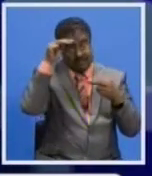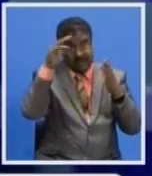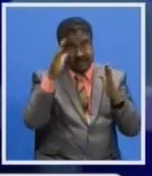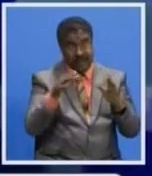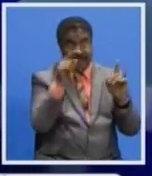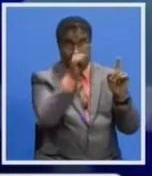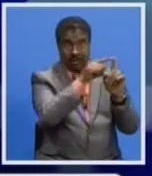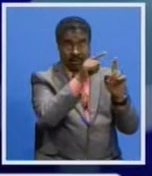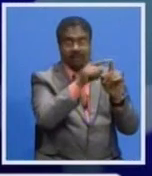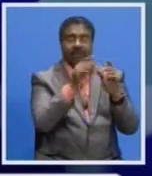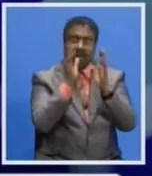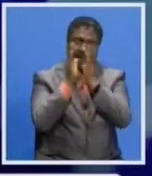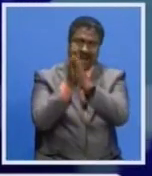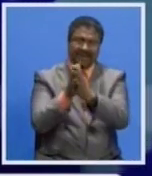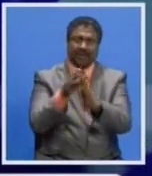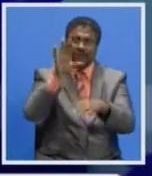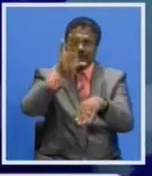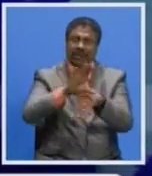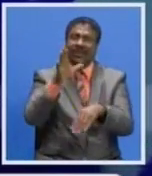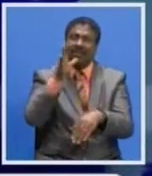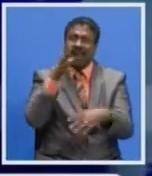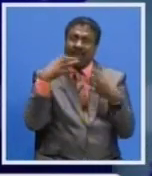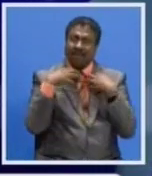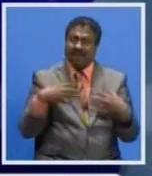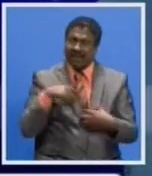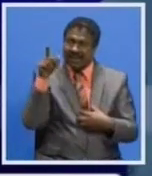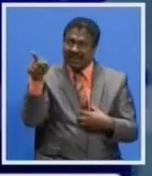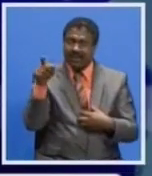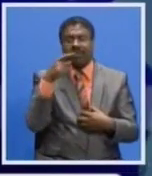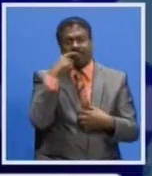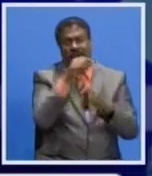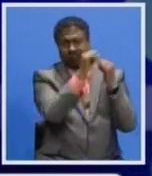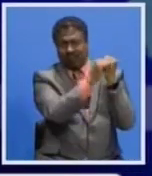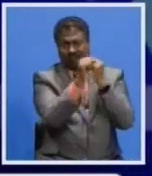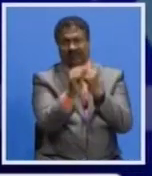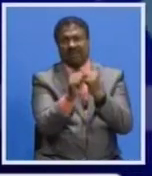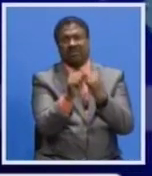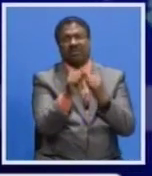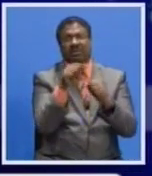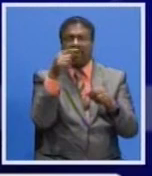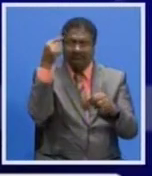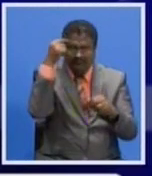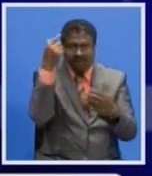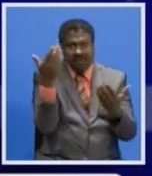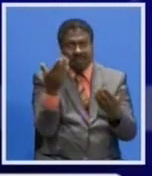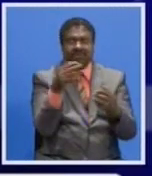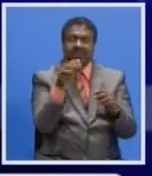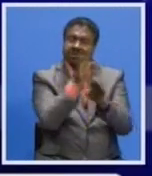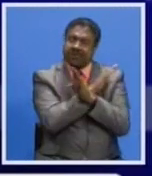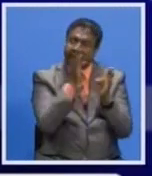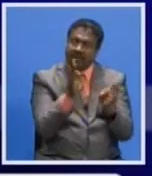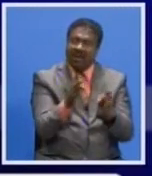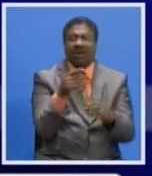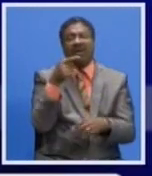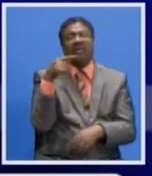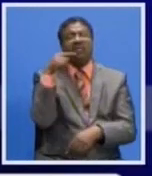Sumaili has called on church mother bodies to help government protect citizens from false prophets and strange spiritual teachings.